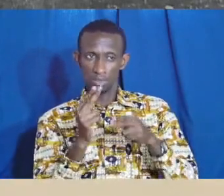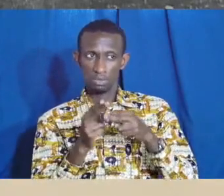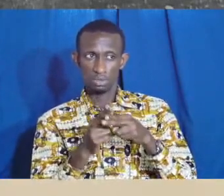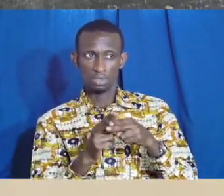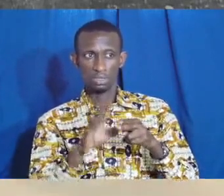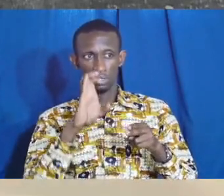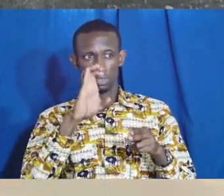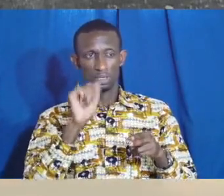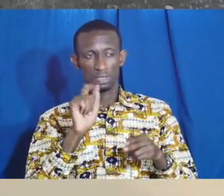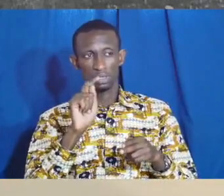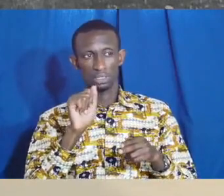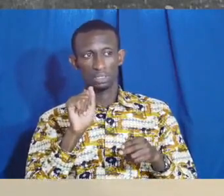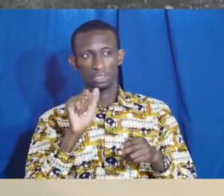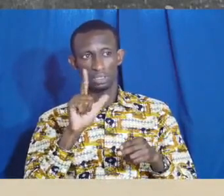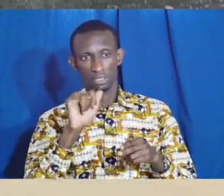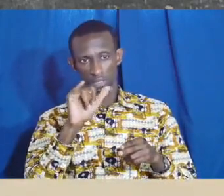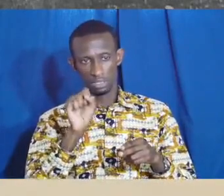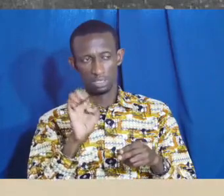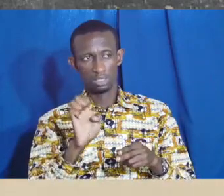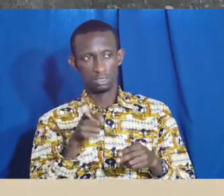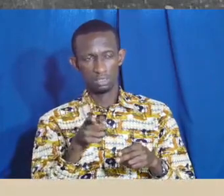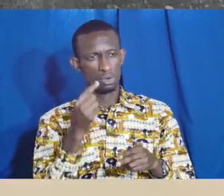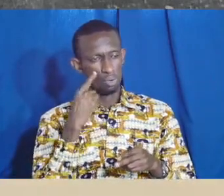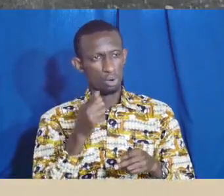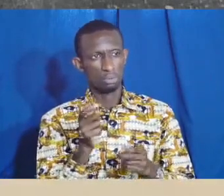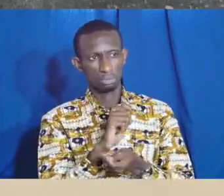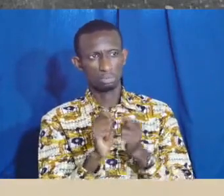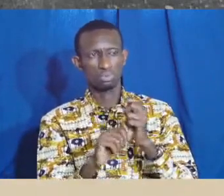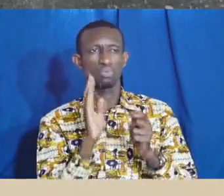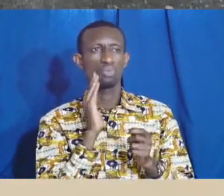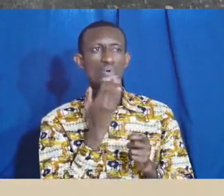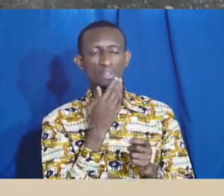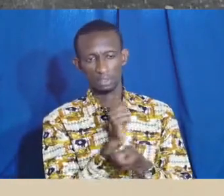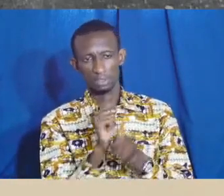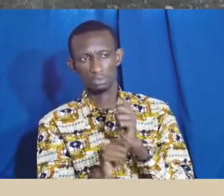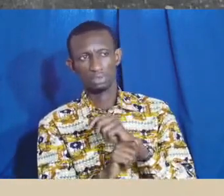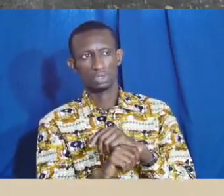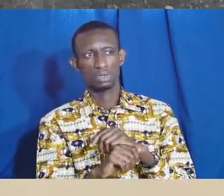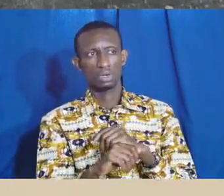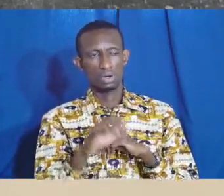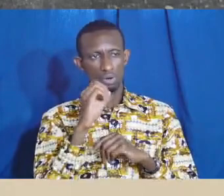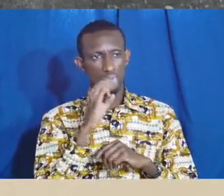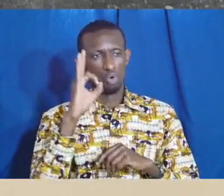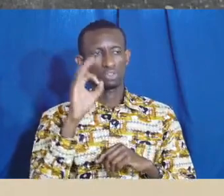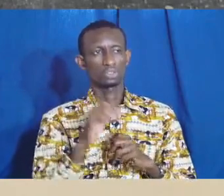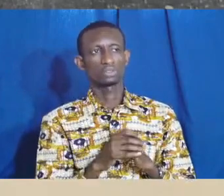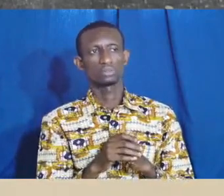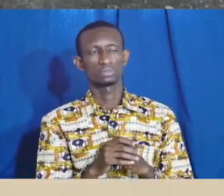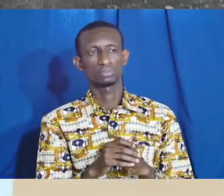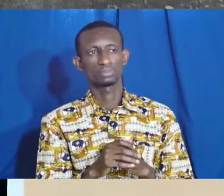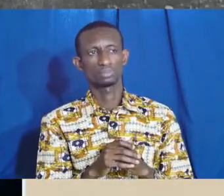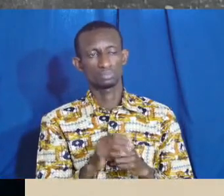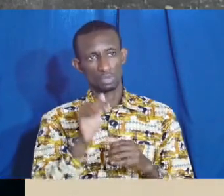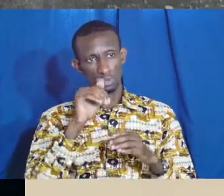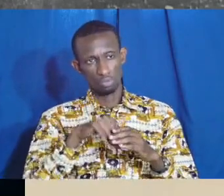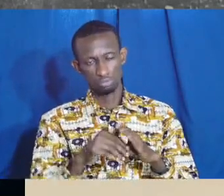which converts hydrogen peroxide to water and oxygen. So they convert substrate into a product very